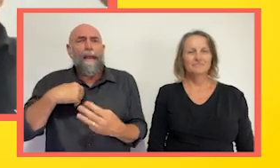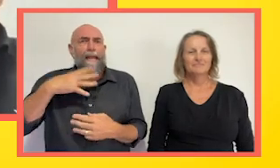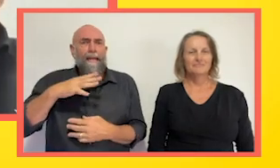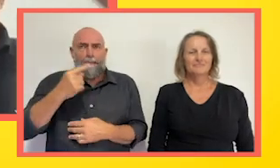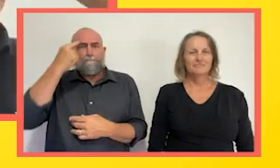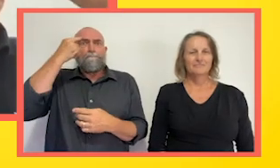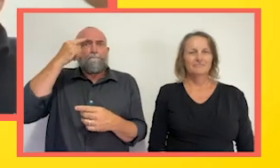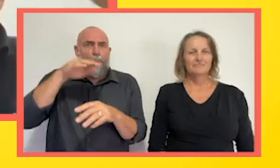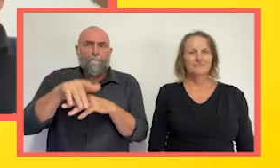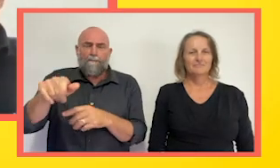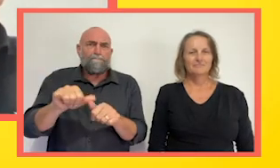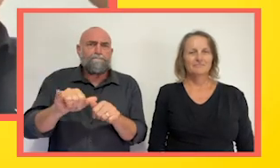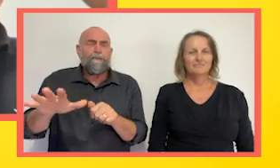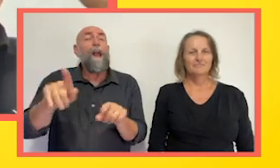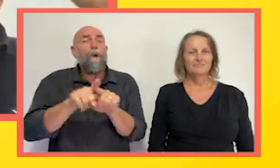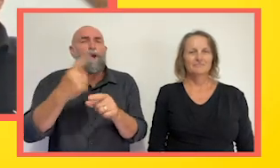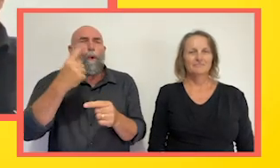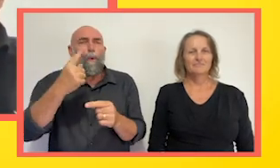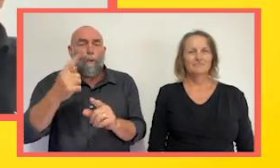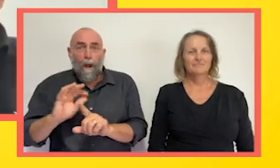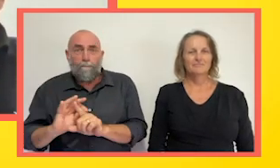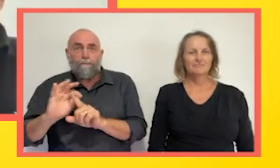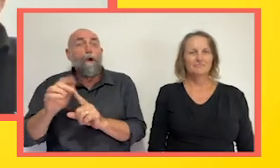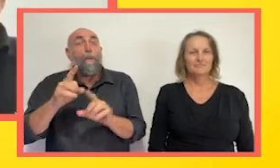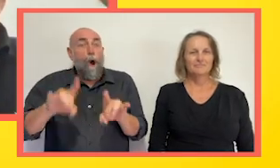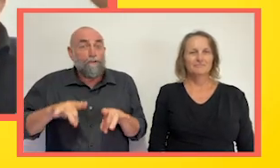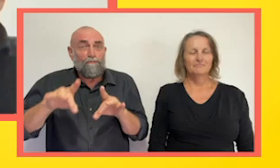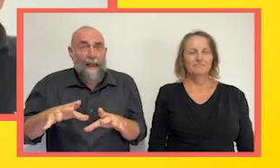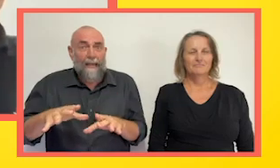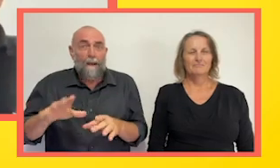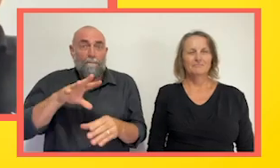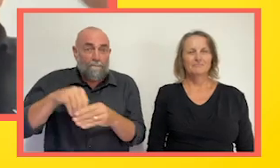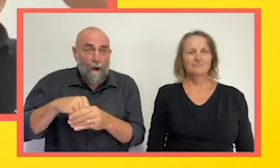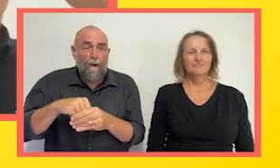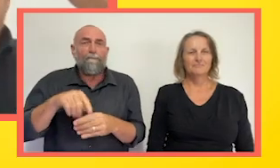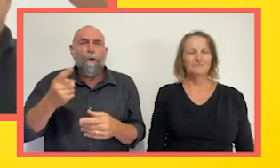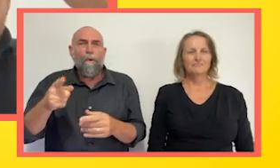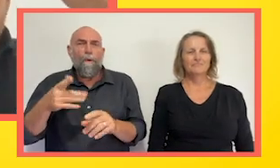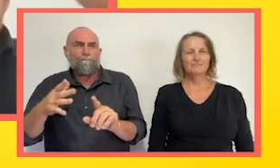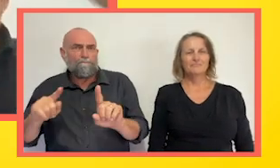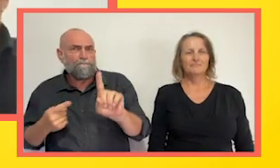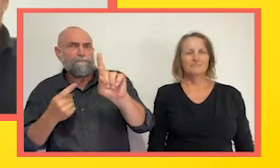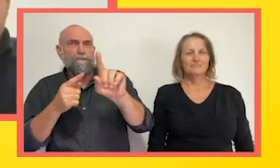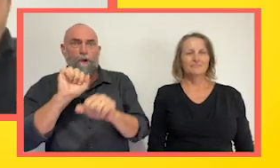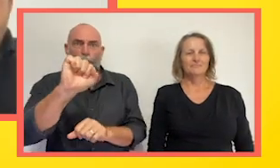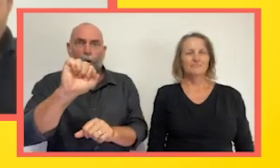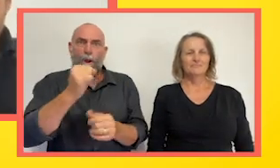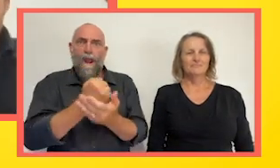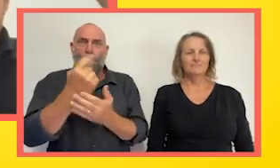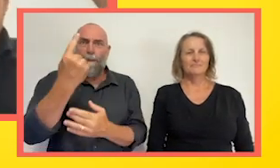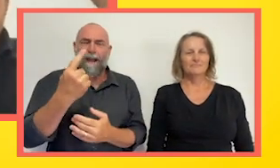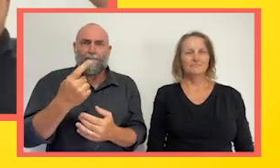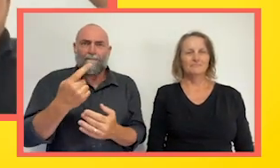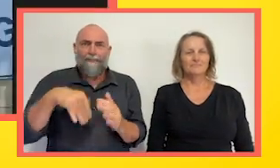but also some up and coming Aussie athletes that are pushing you for the competition nationally as